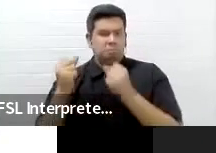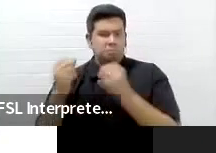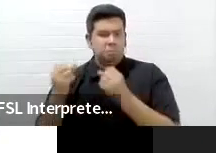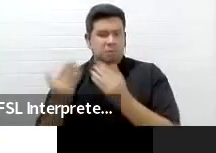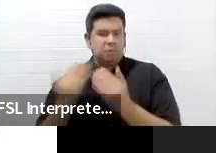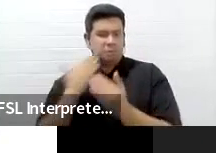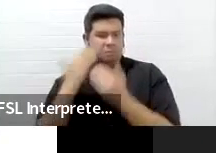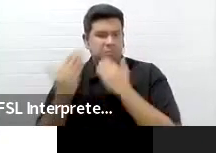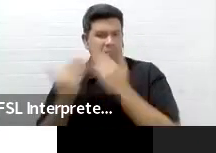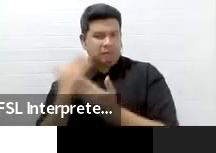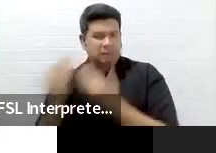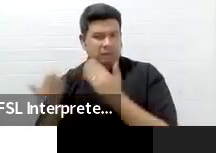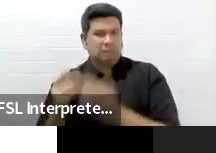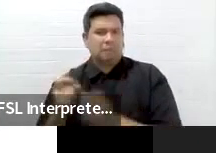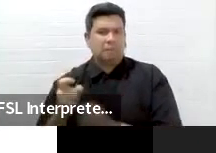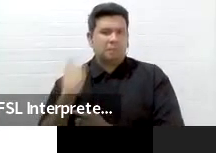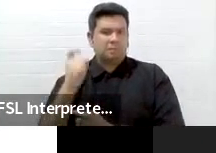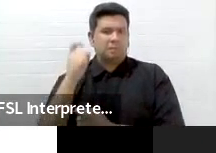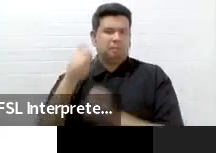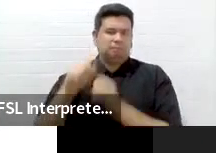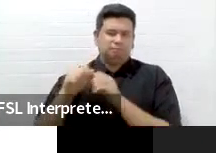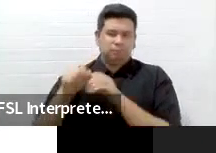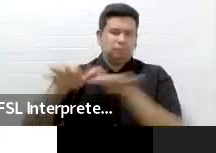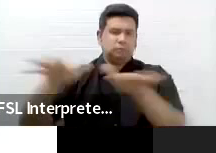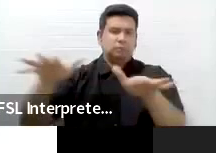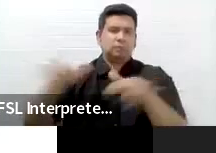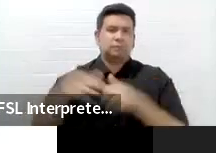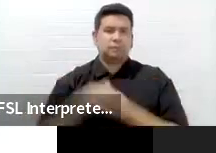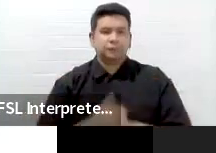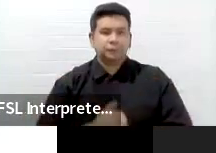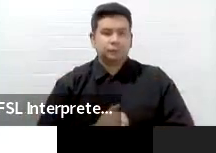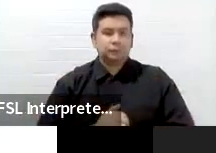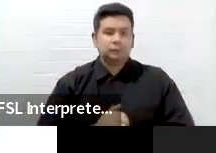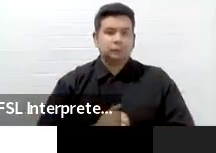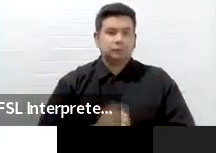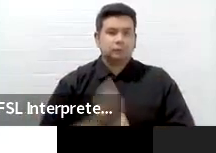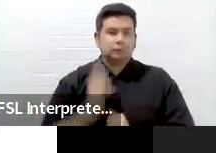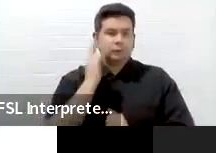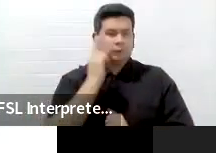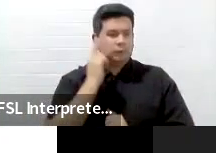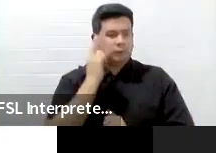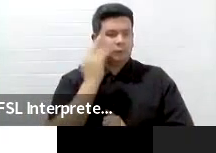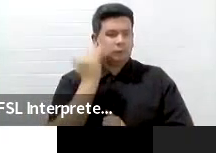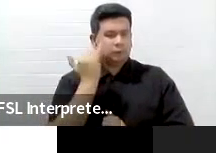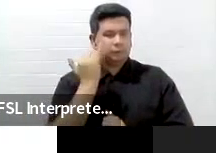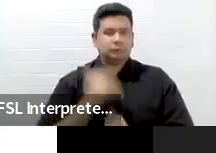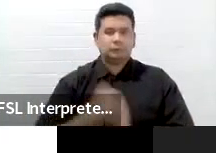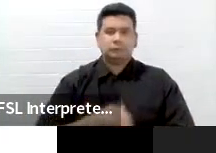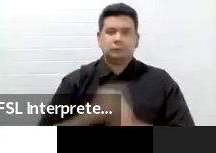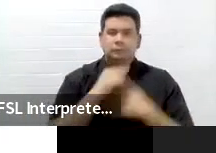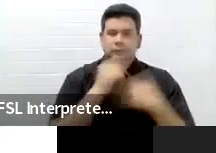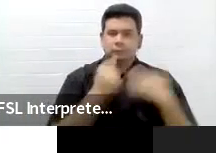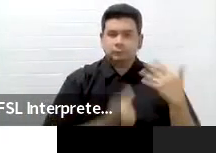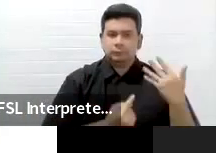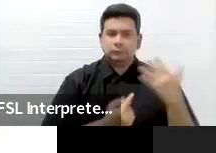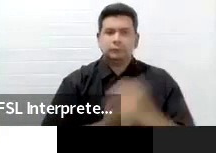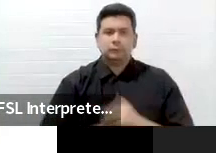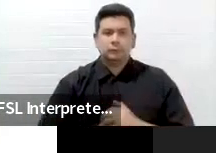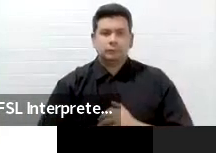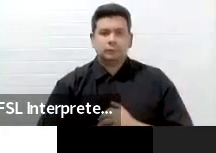An interesting thing is that, and this can be one of the reasons why we